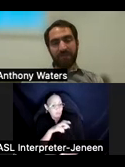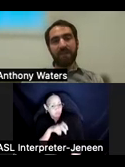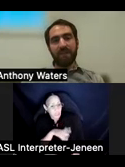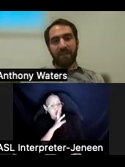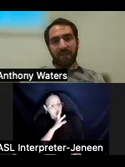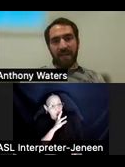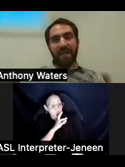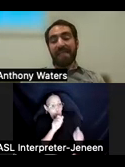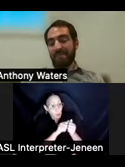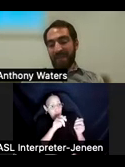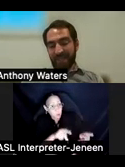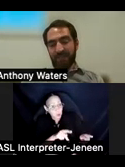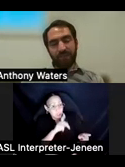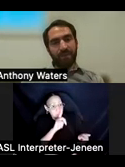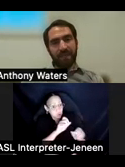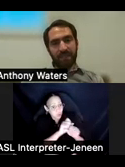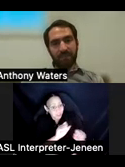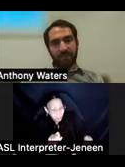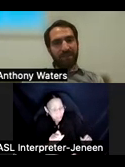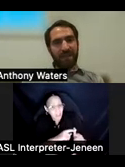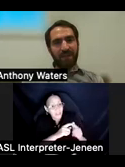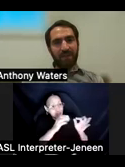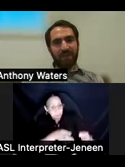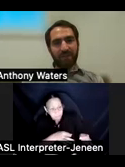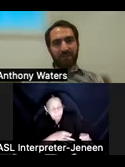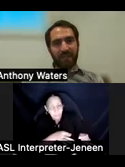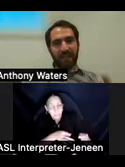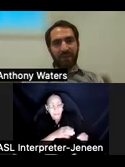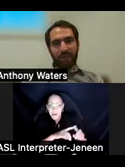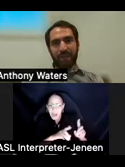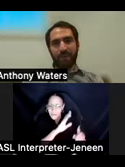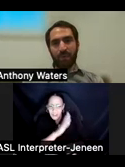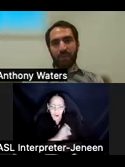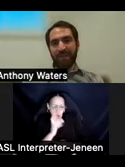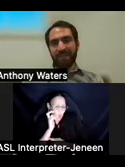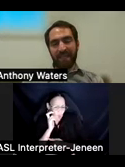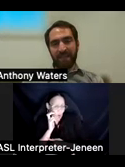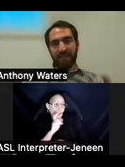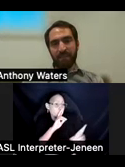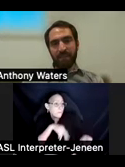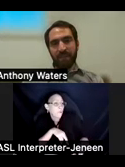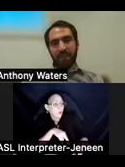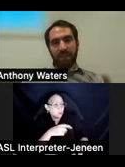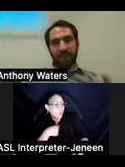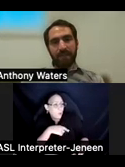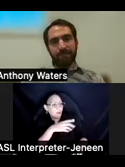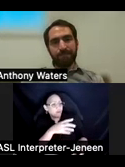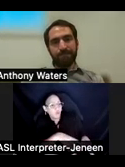safe, and then making a determination. But I've not heard that, oh, you made a report, we have to take them.